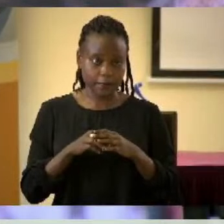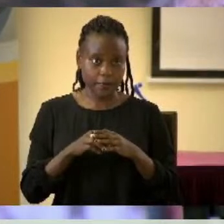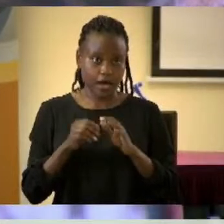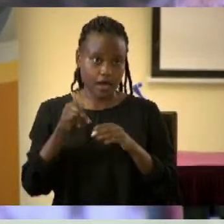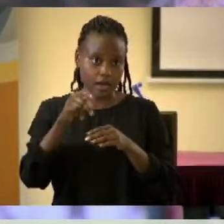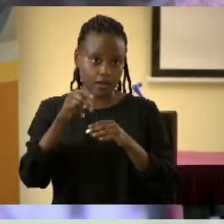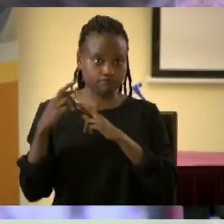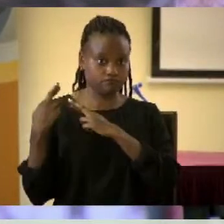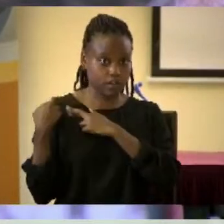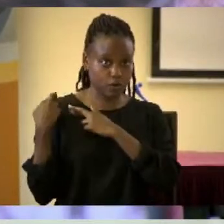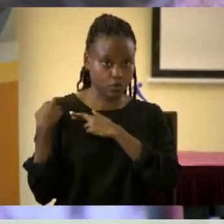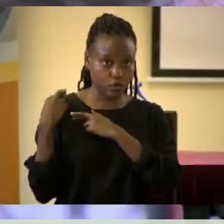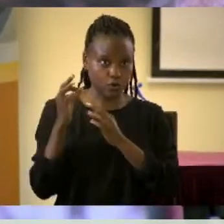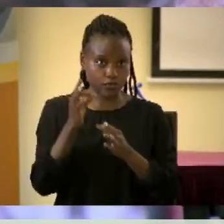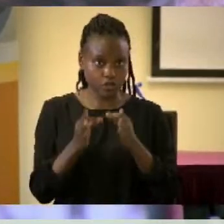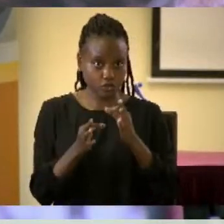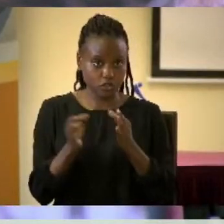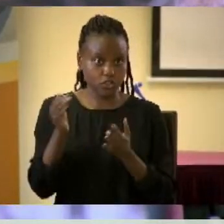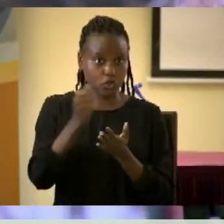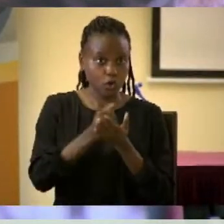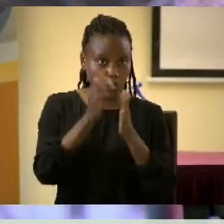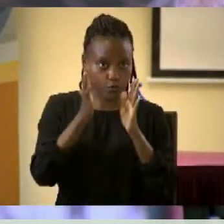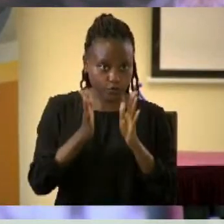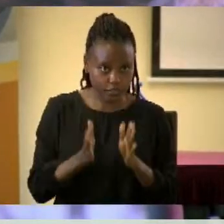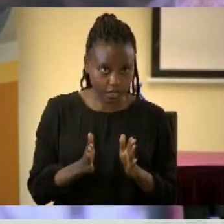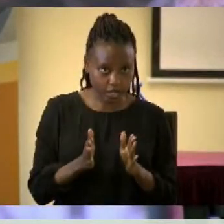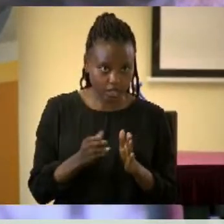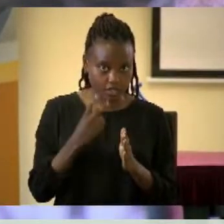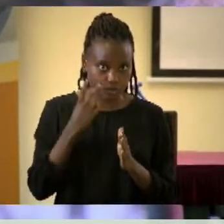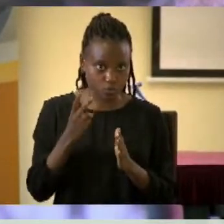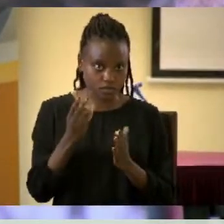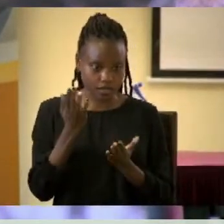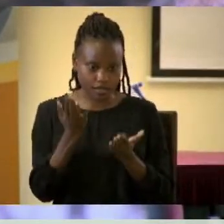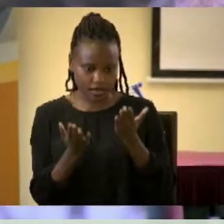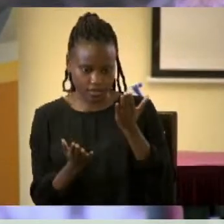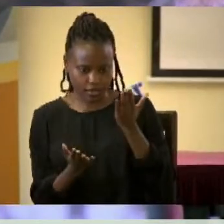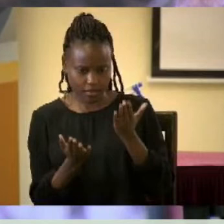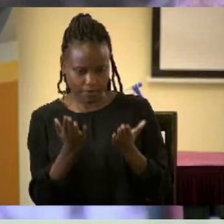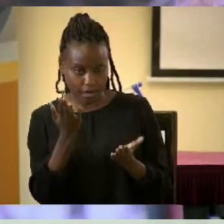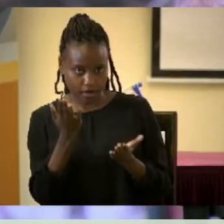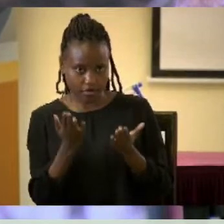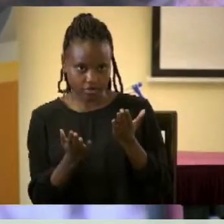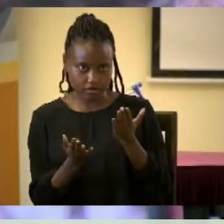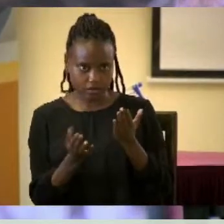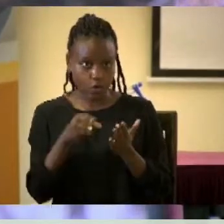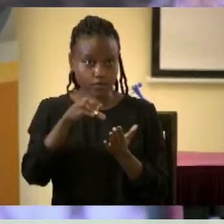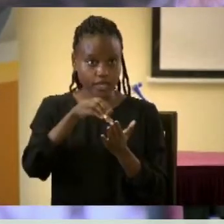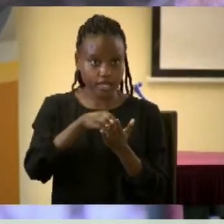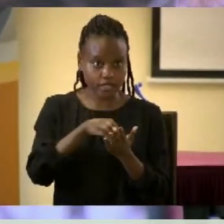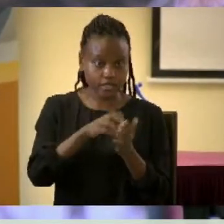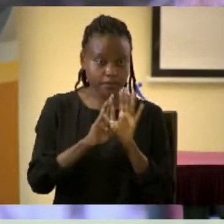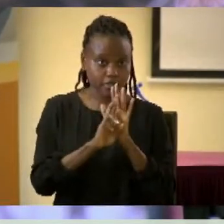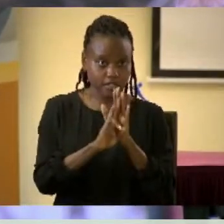role of the judicial officer is to weigh the merits of the case presented on each side.